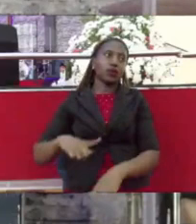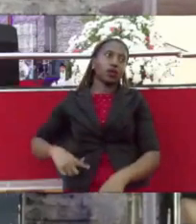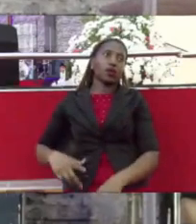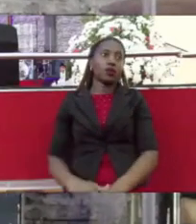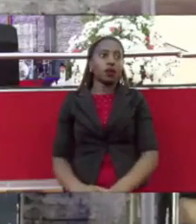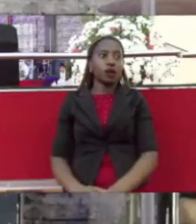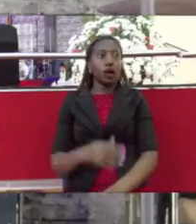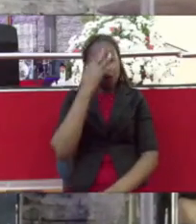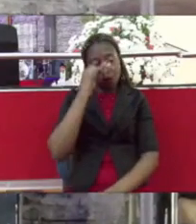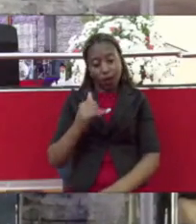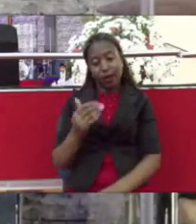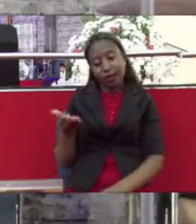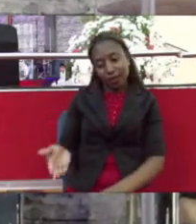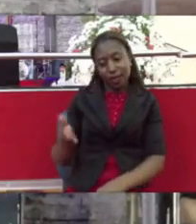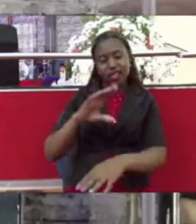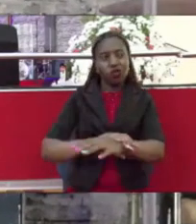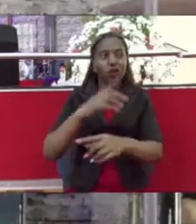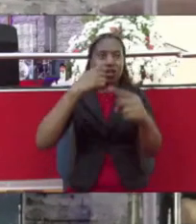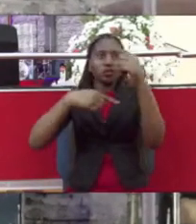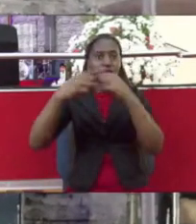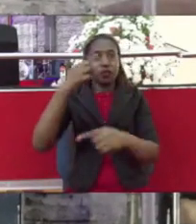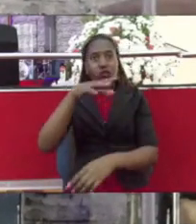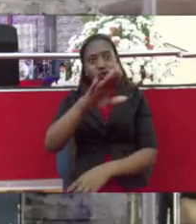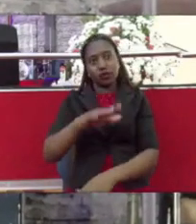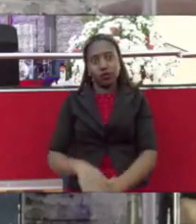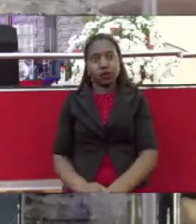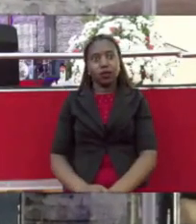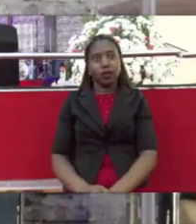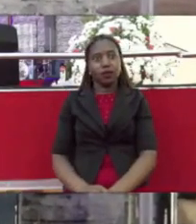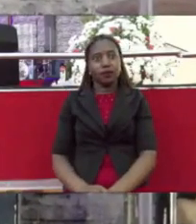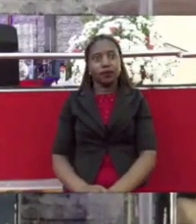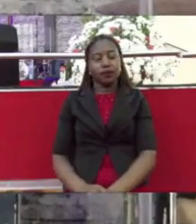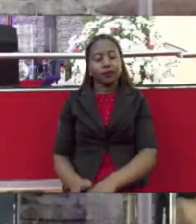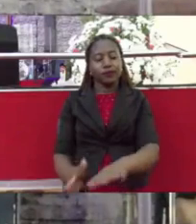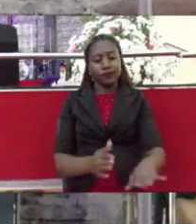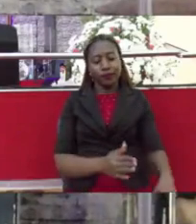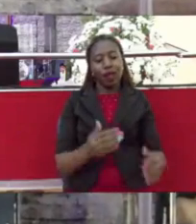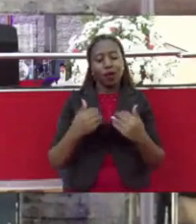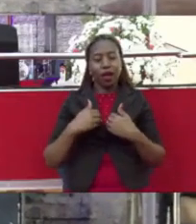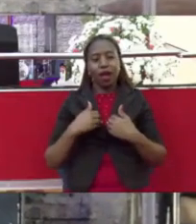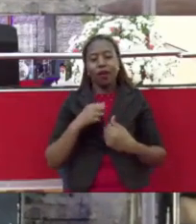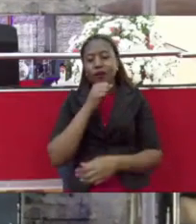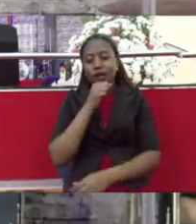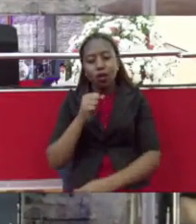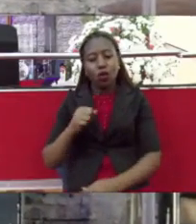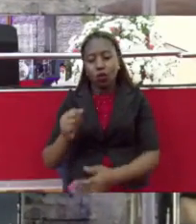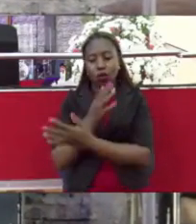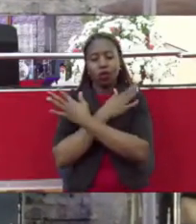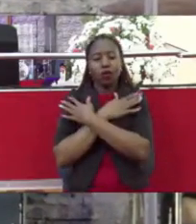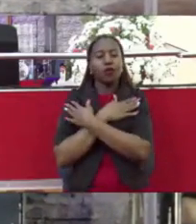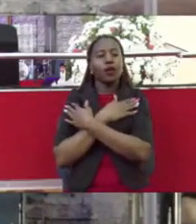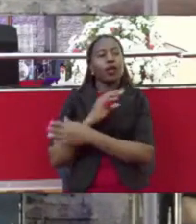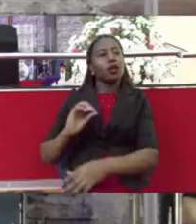arise your victory. Pale pana ushindi wako. And there is a friend of ours. Mzee rafiki yetu. And even